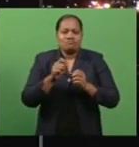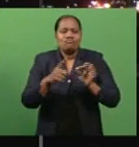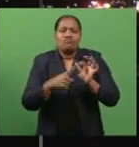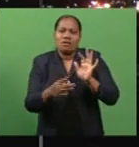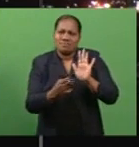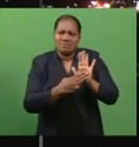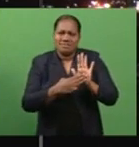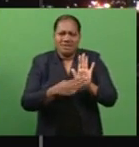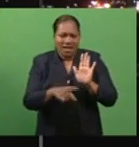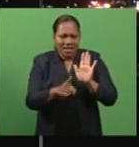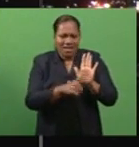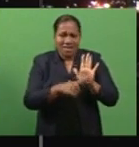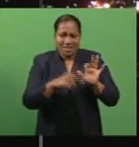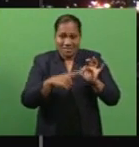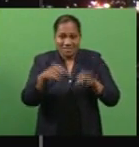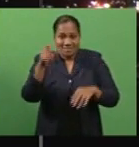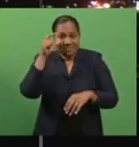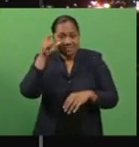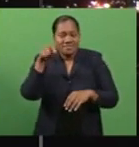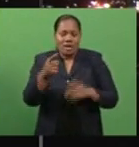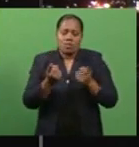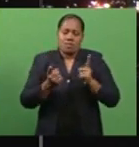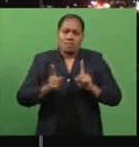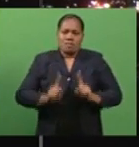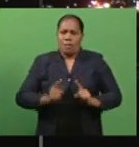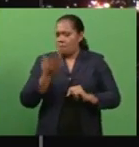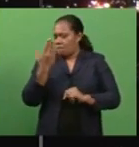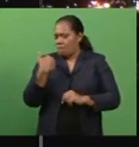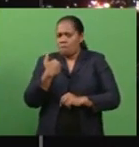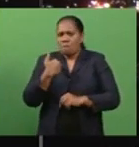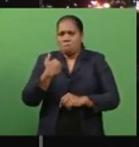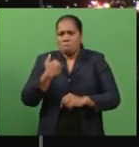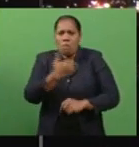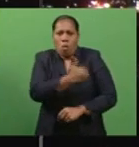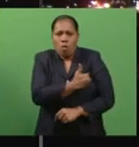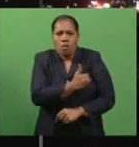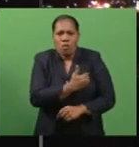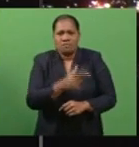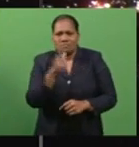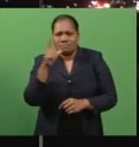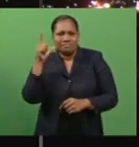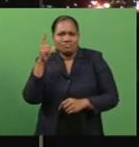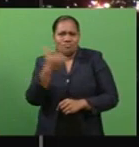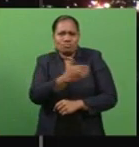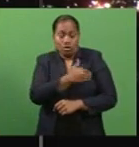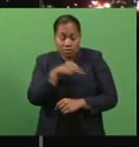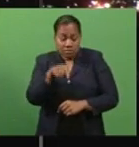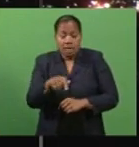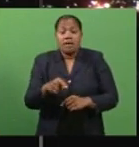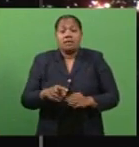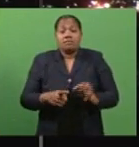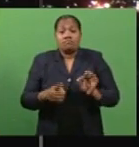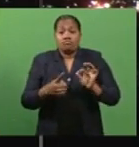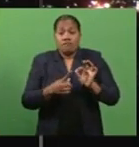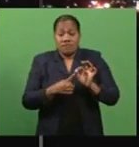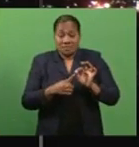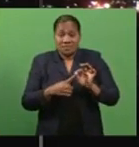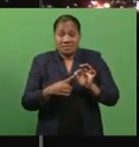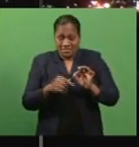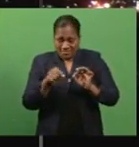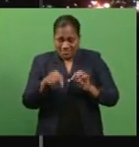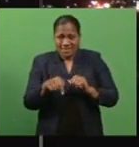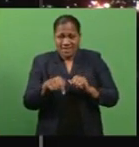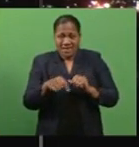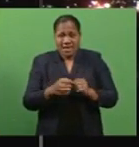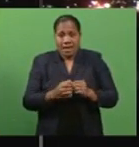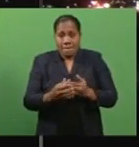Laisenia Ngarase following his death yesterday morning. The National Federation Party leader, Professor Biman Prasad, has described Ngarase